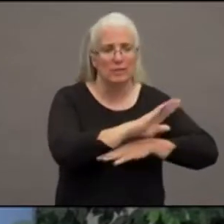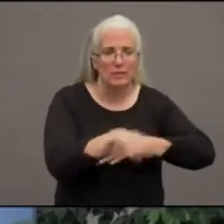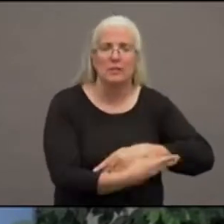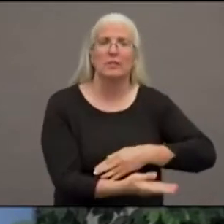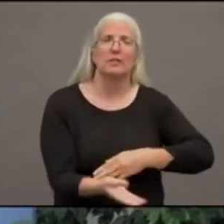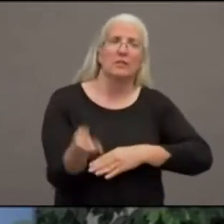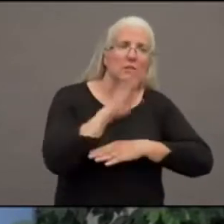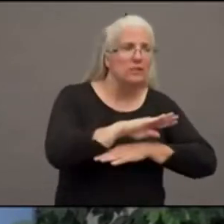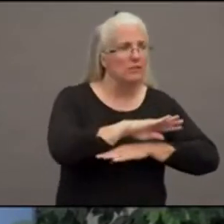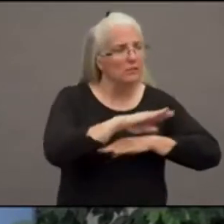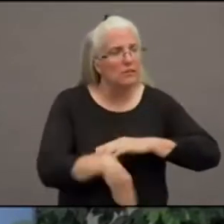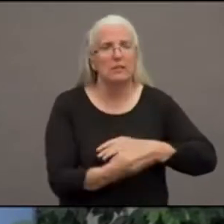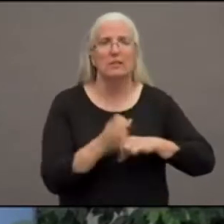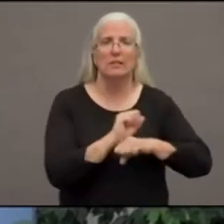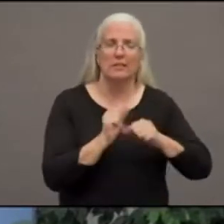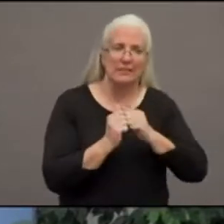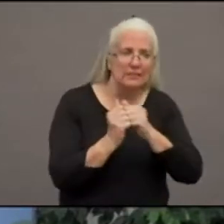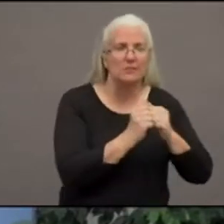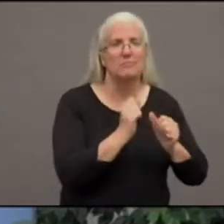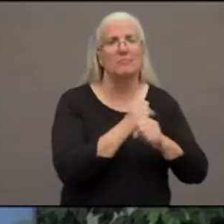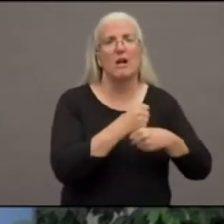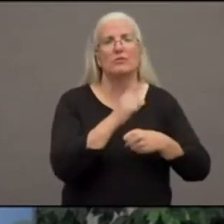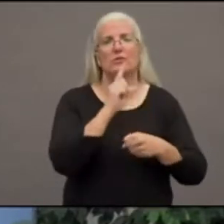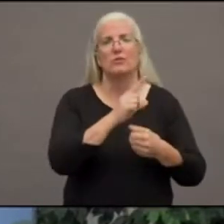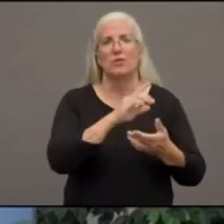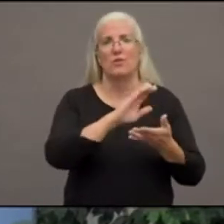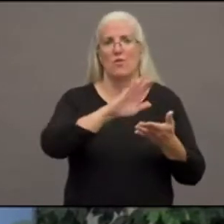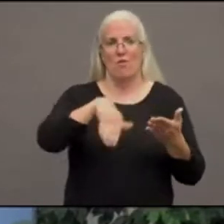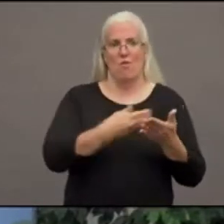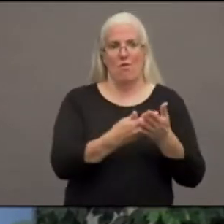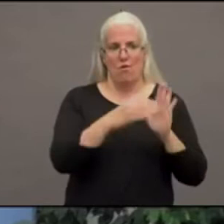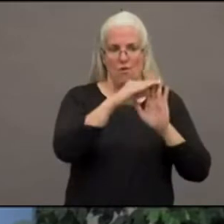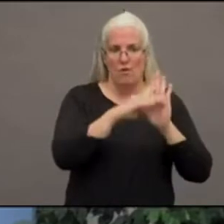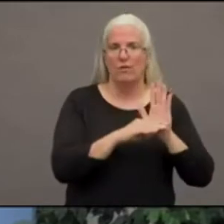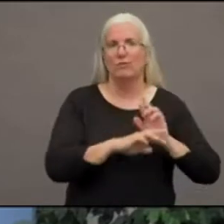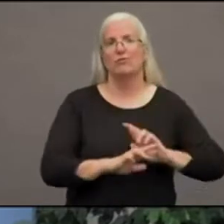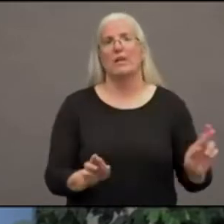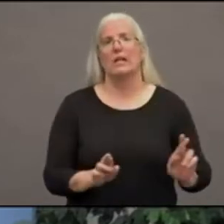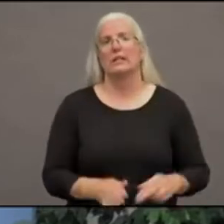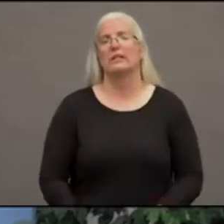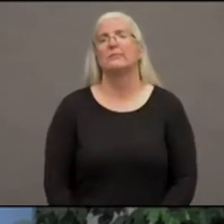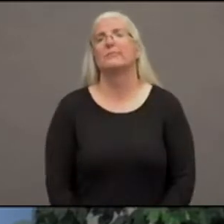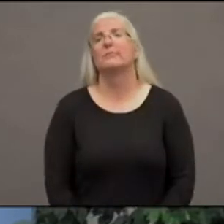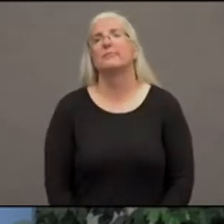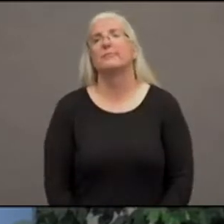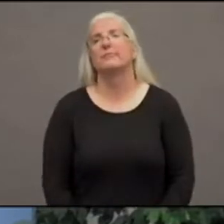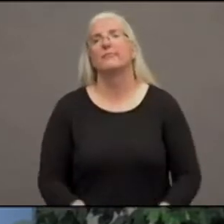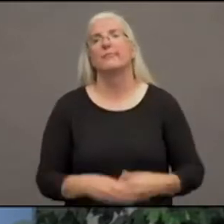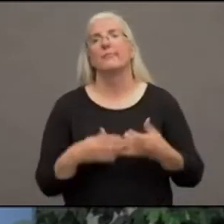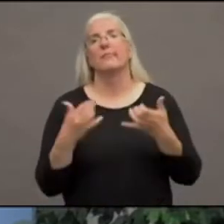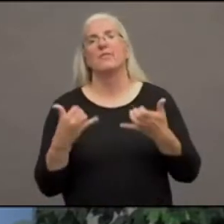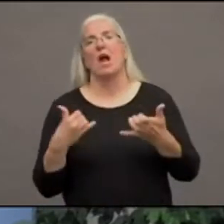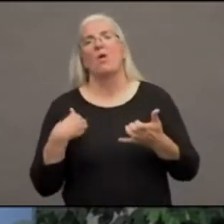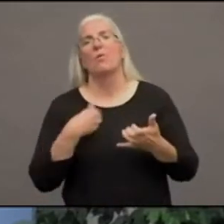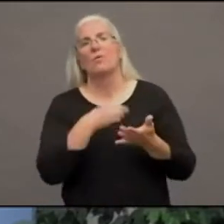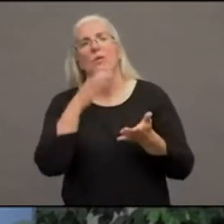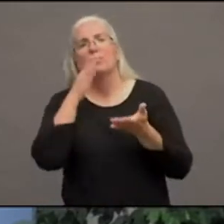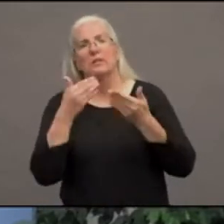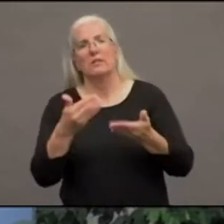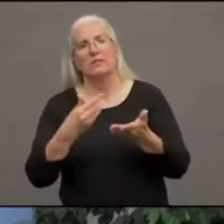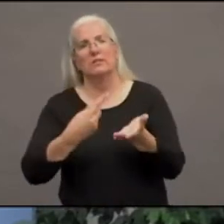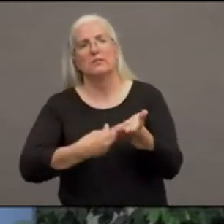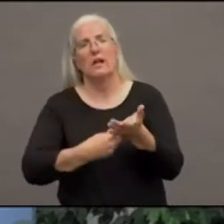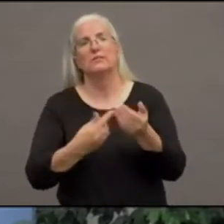make sure that we acknowledge them. So let's talk about this latest order that will go into effect